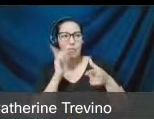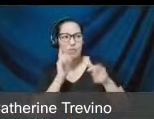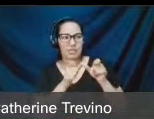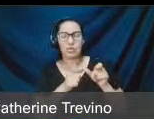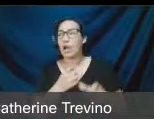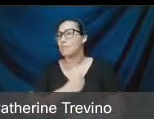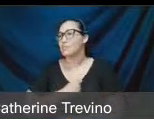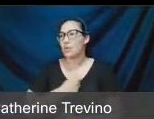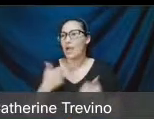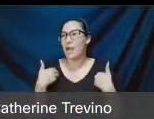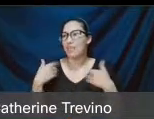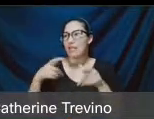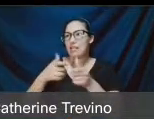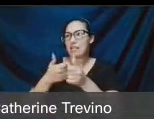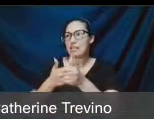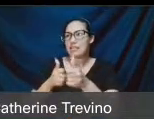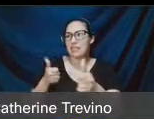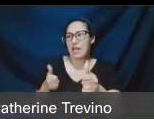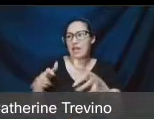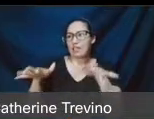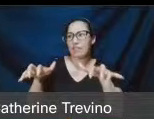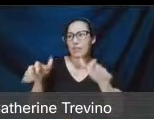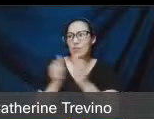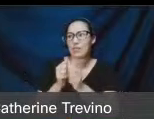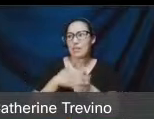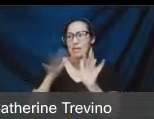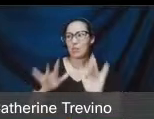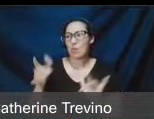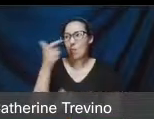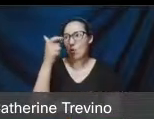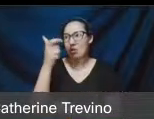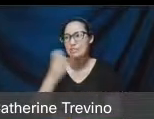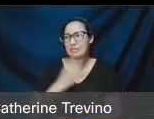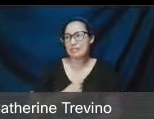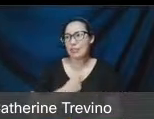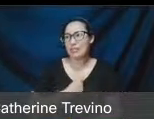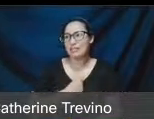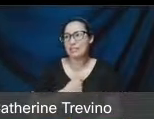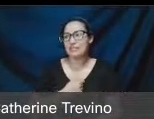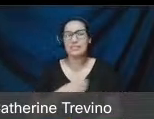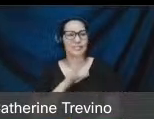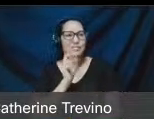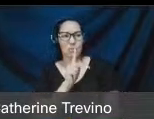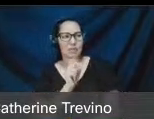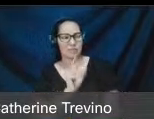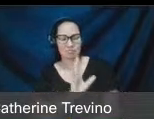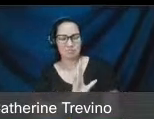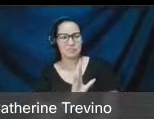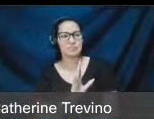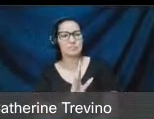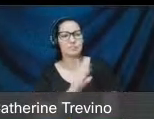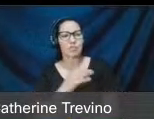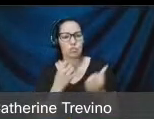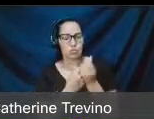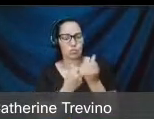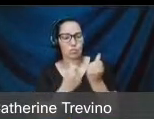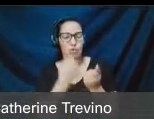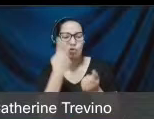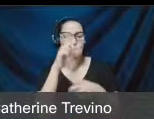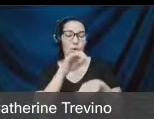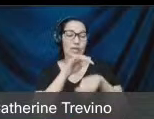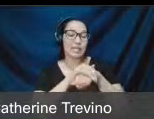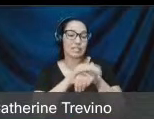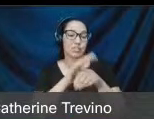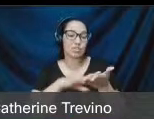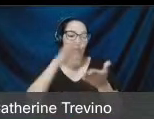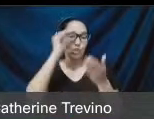I'm having a lag on my computer where I'm watching the slides. Apologize. Okay, just support for our English learners.